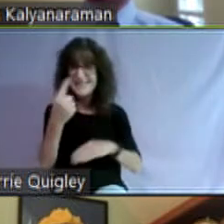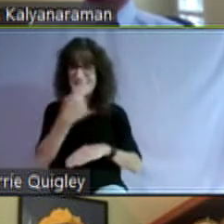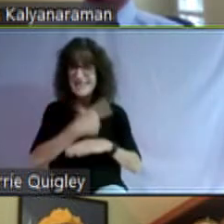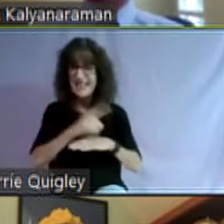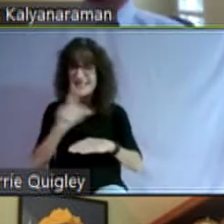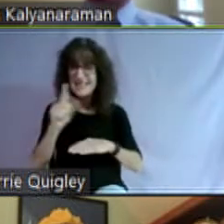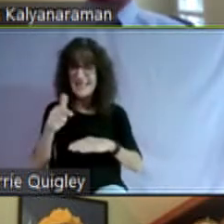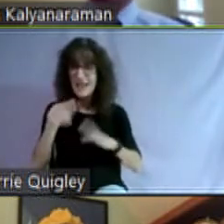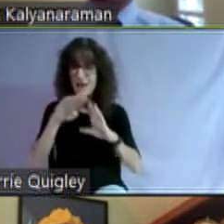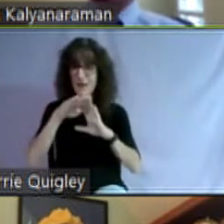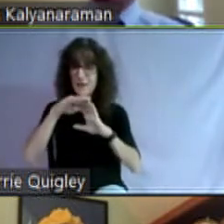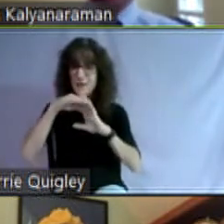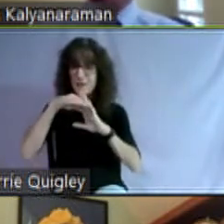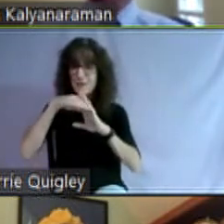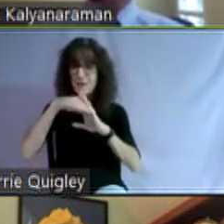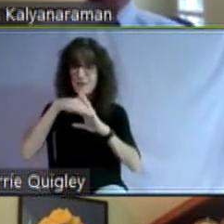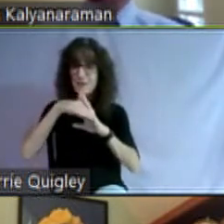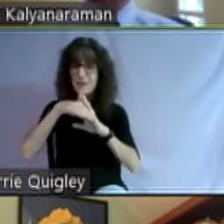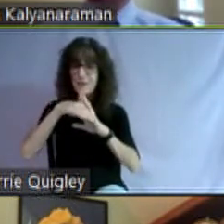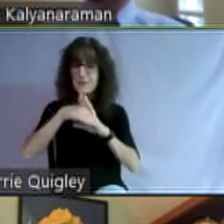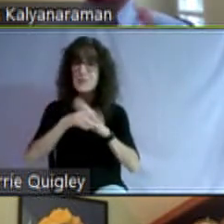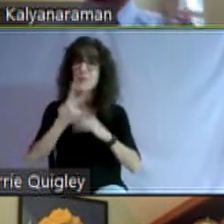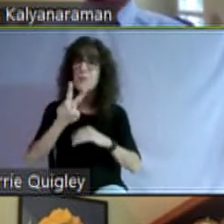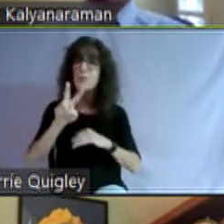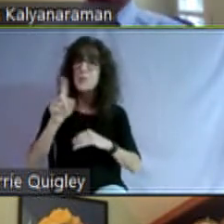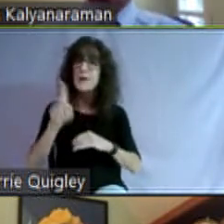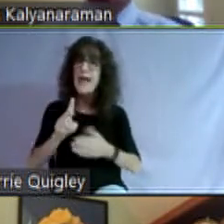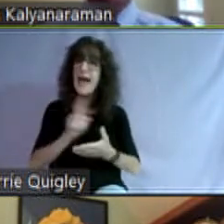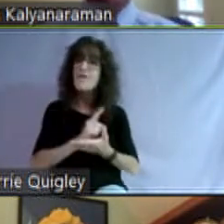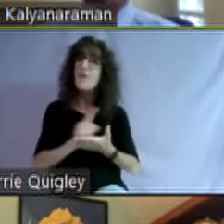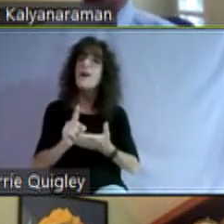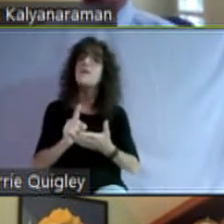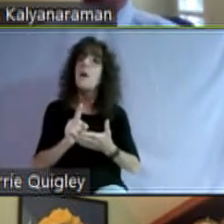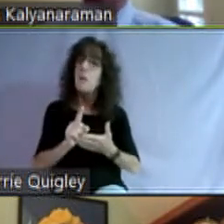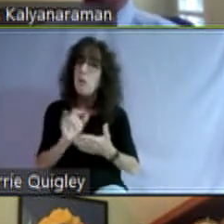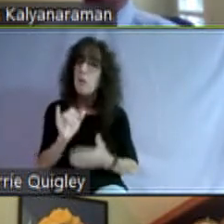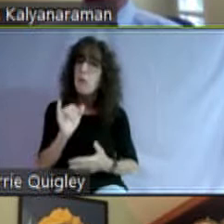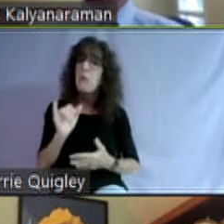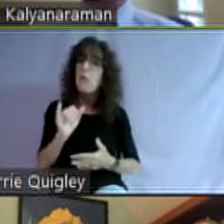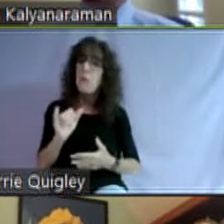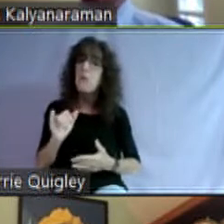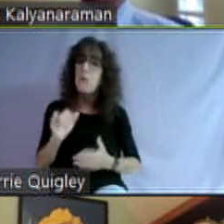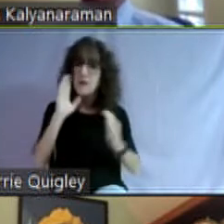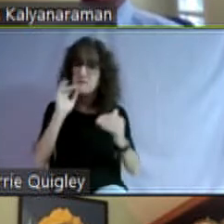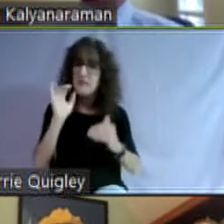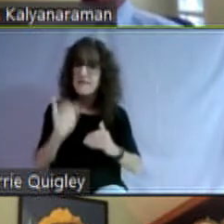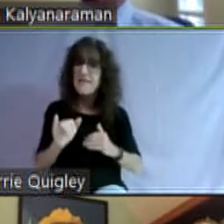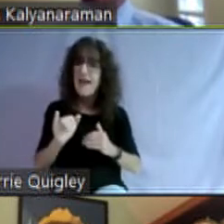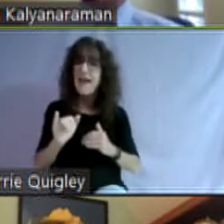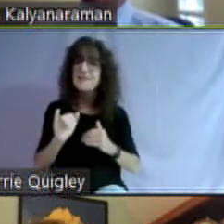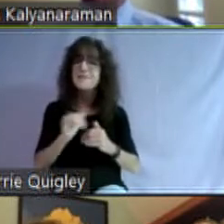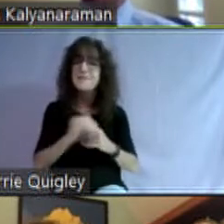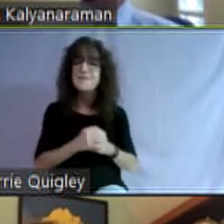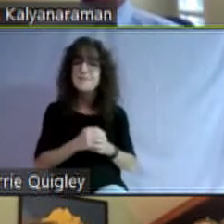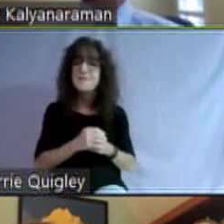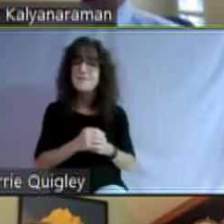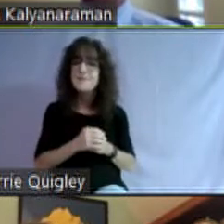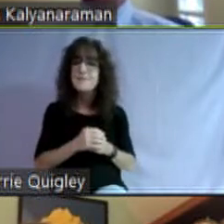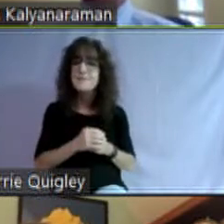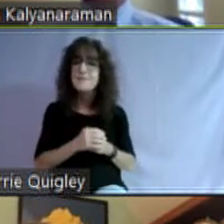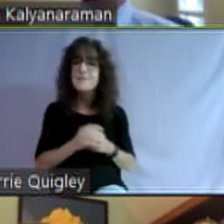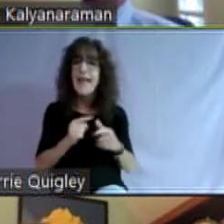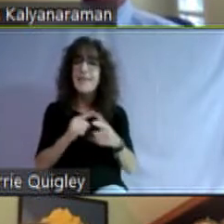again. So about 2.5 weeks or so, which is in line with our general timeframes. Um, and then